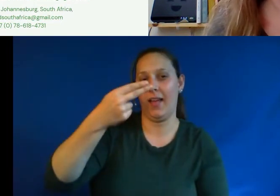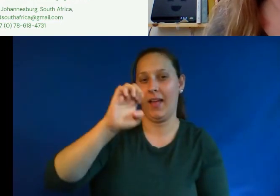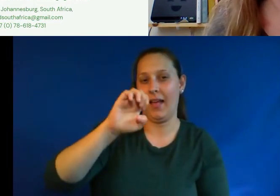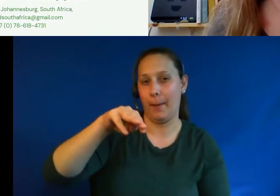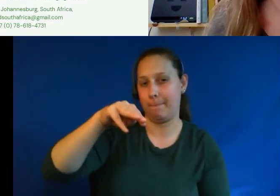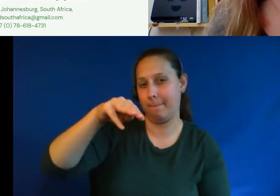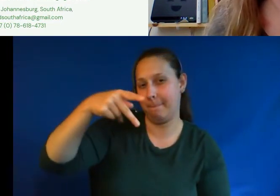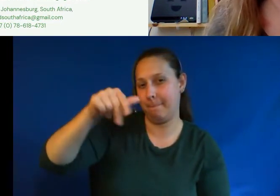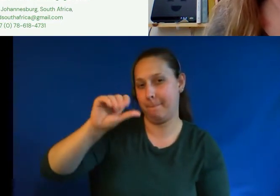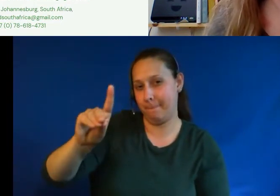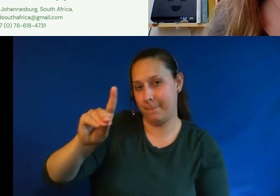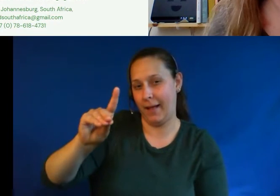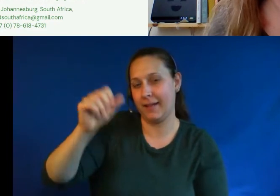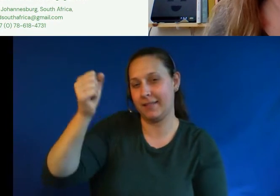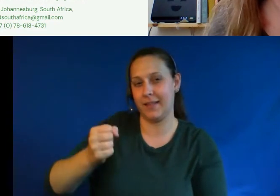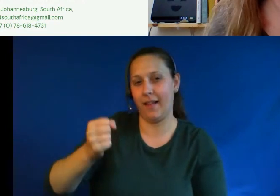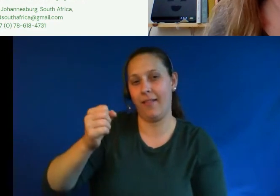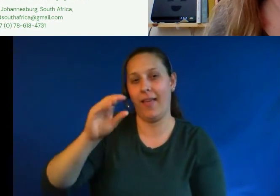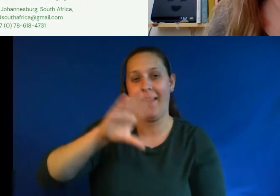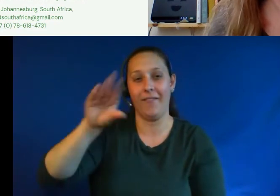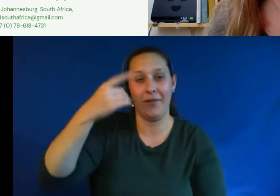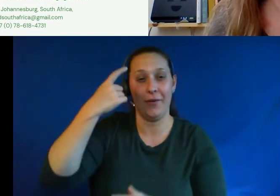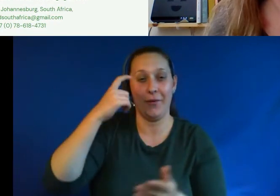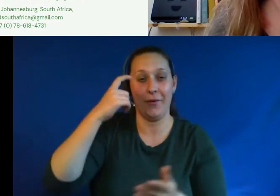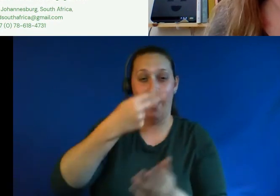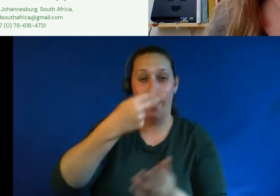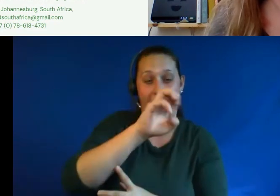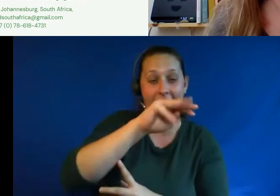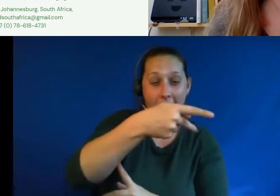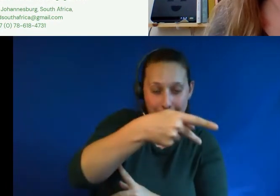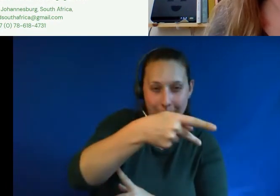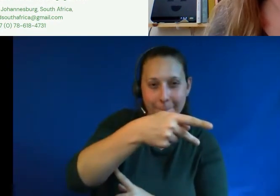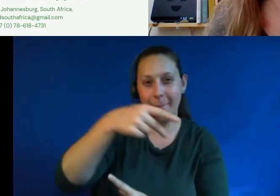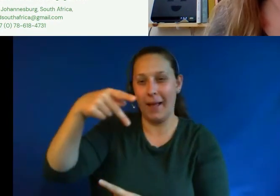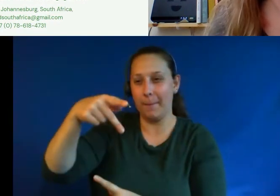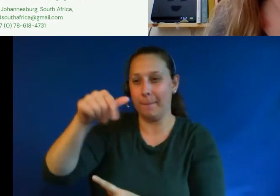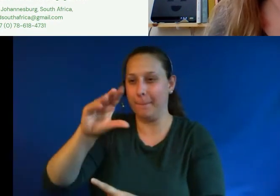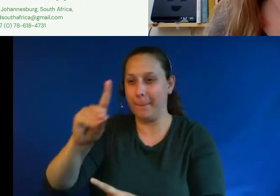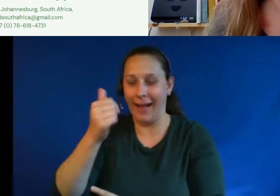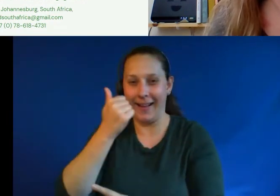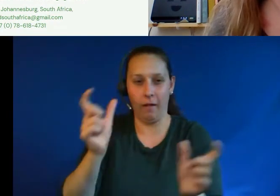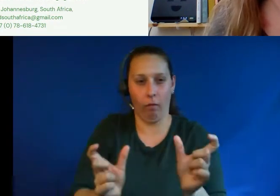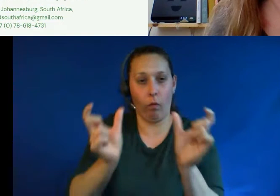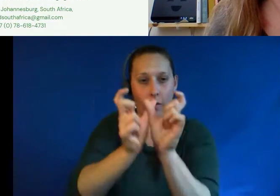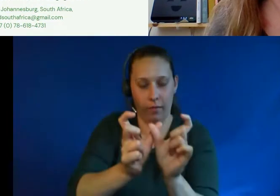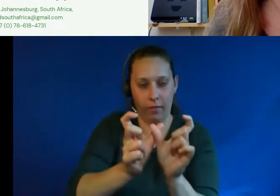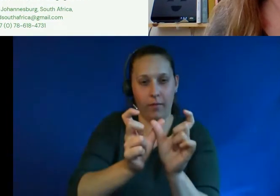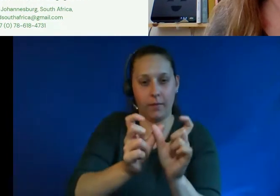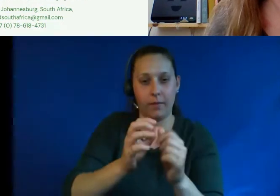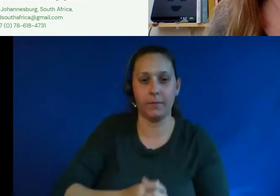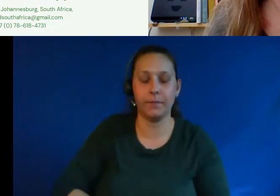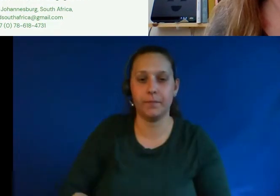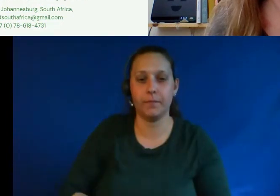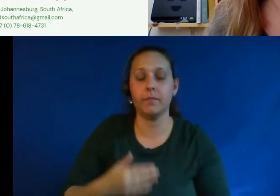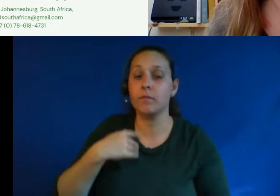and pad. And yeah, today I would like to ask everyone to imagine, what